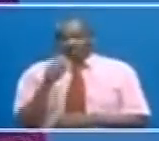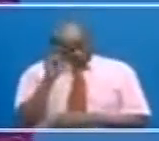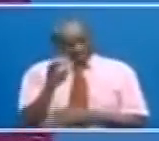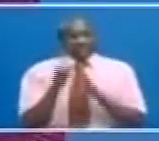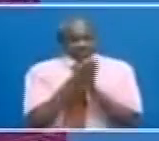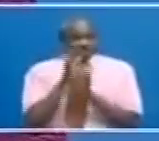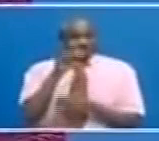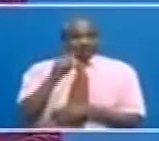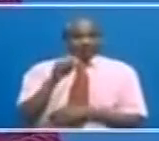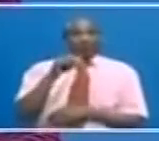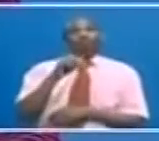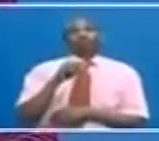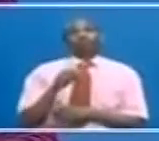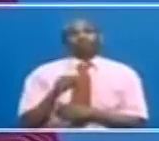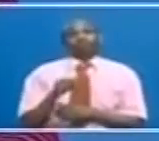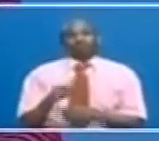that report by Joe Aguirre.